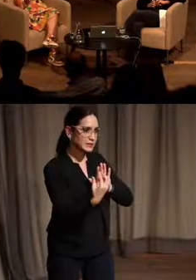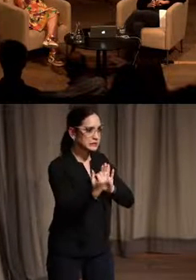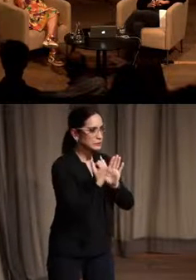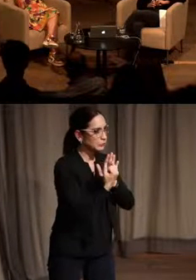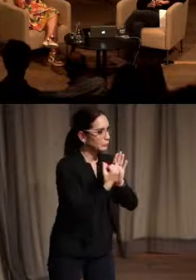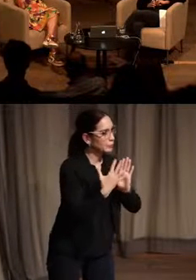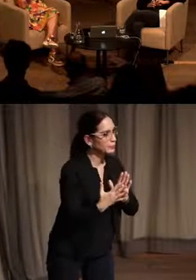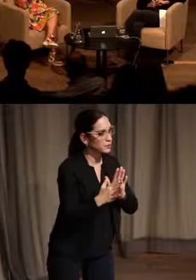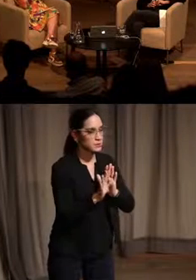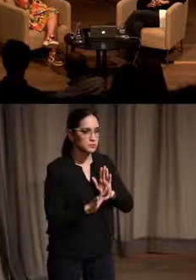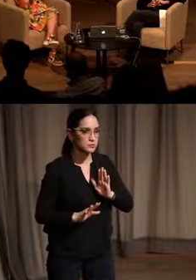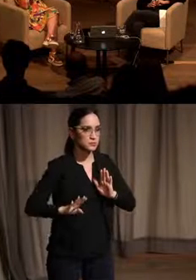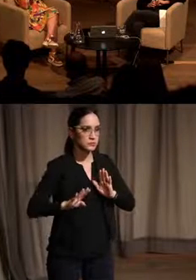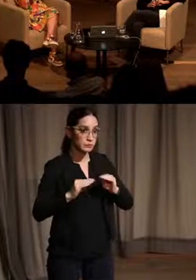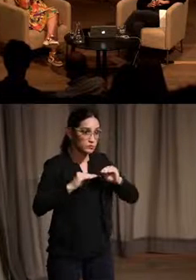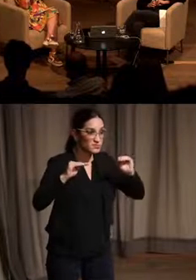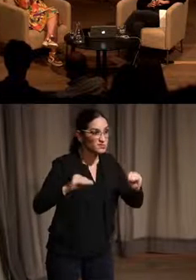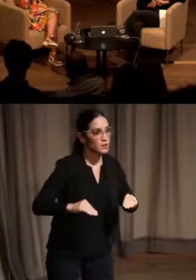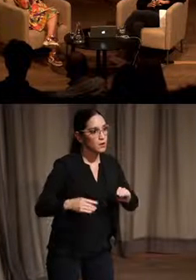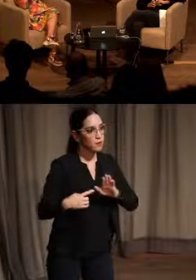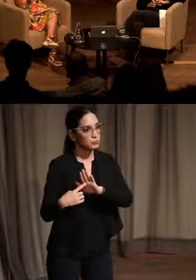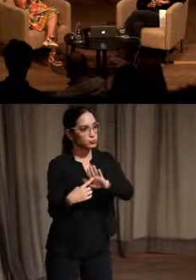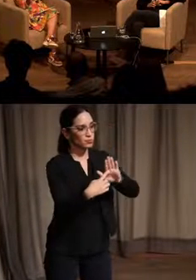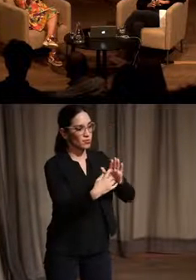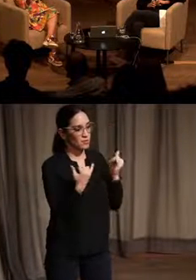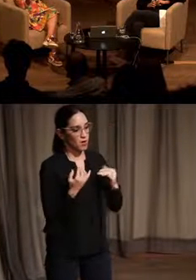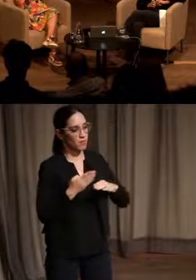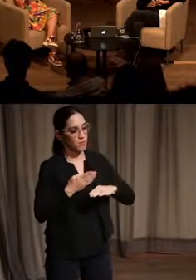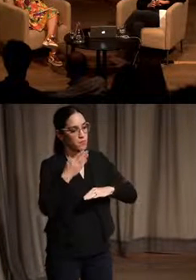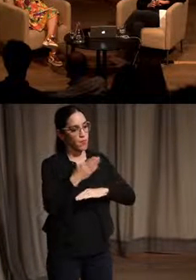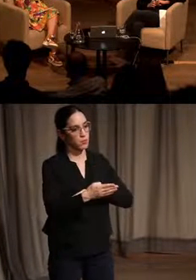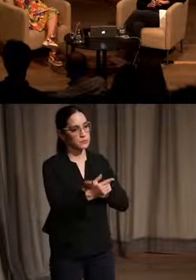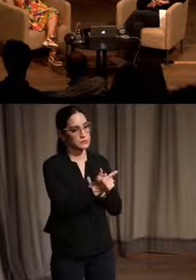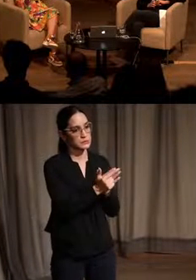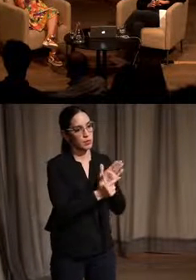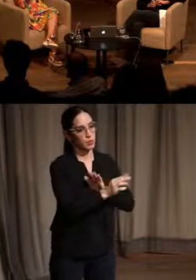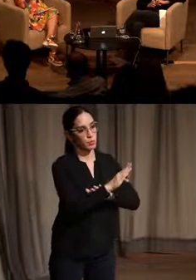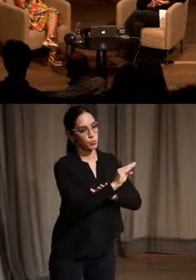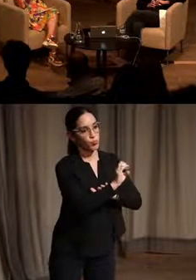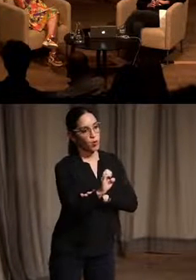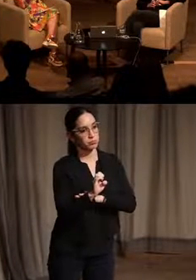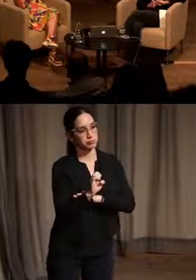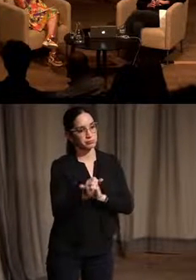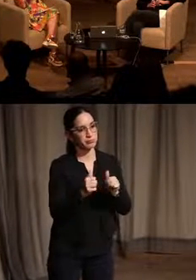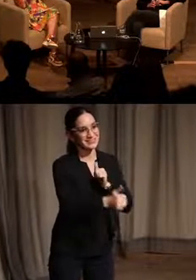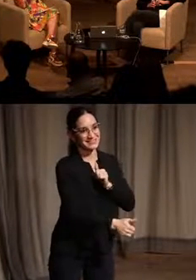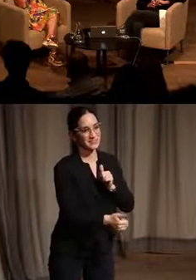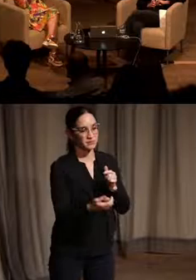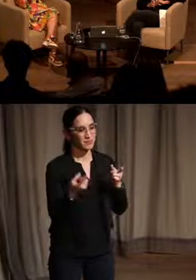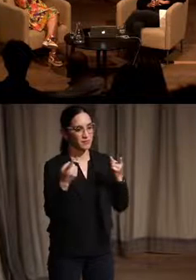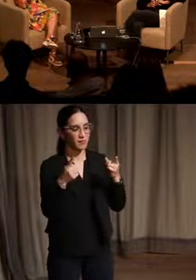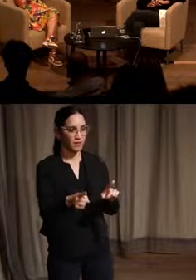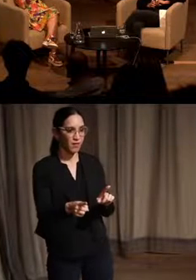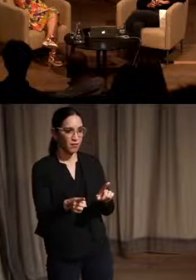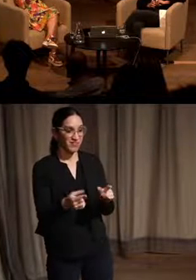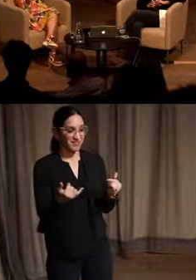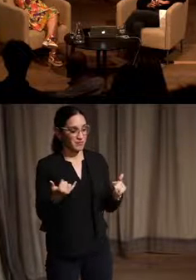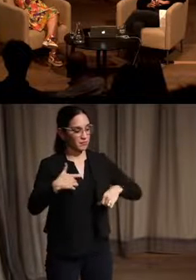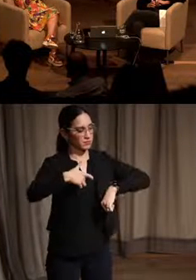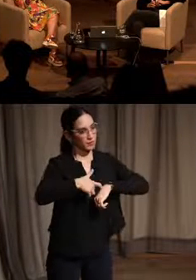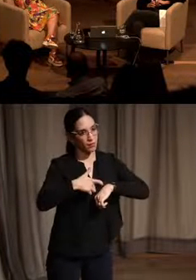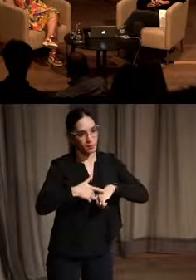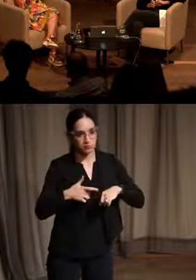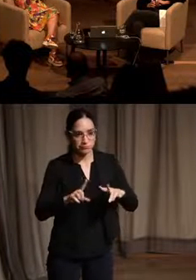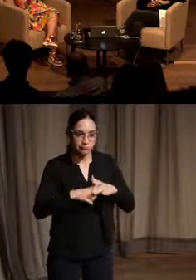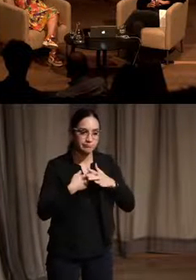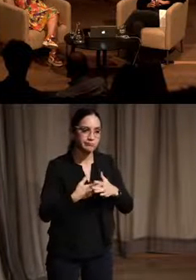play in this post-Roe world, right? And I think that having this conversation is a good start. The fact that we're here, that we're at